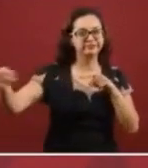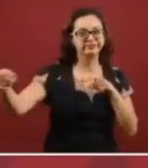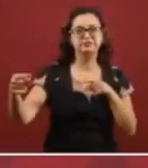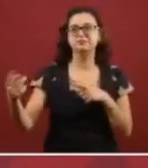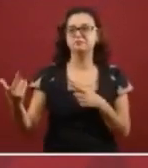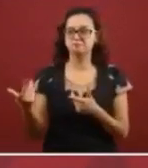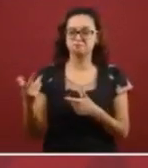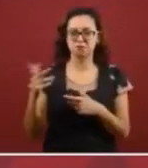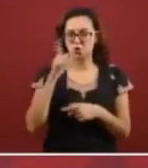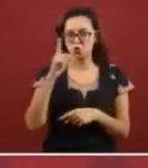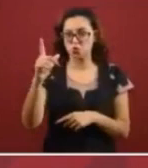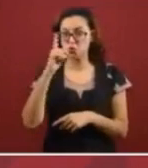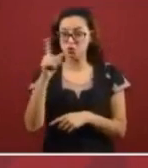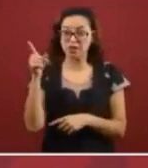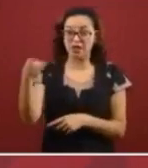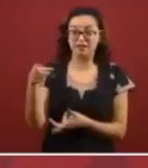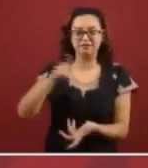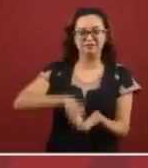internet for the country.